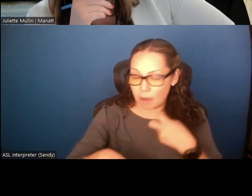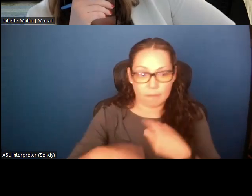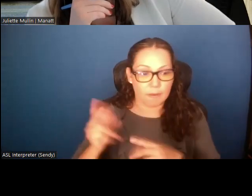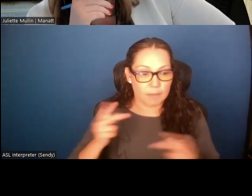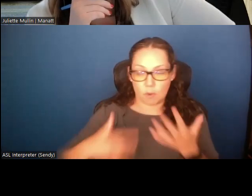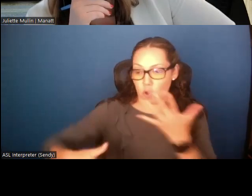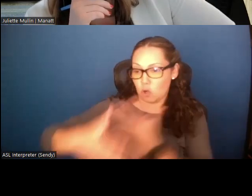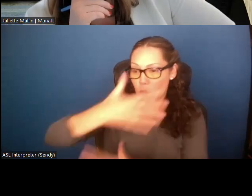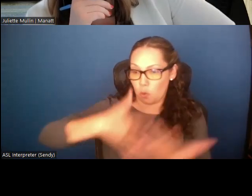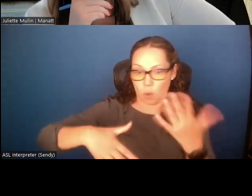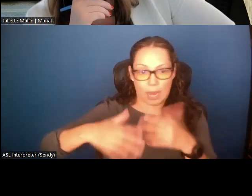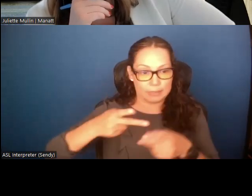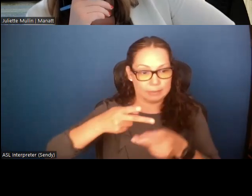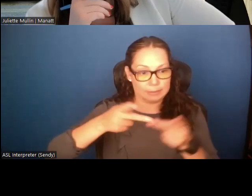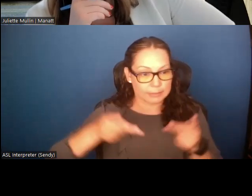certain space.